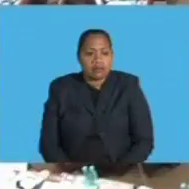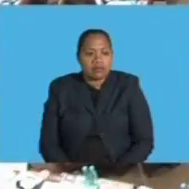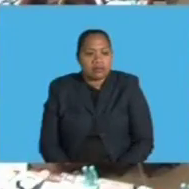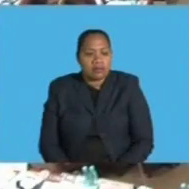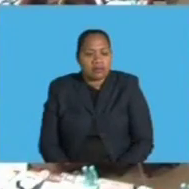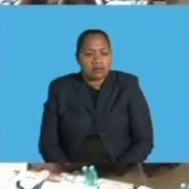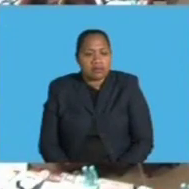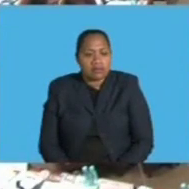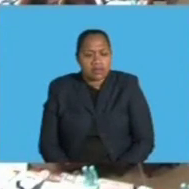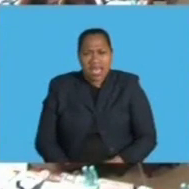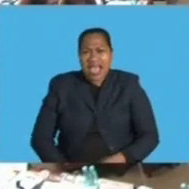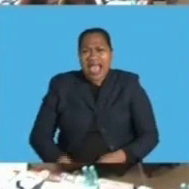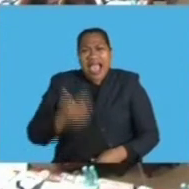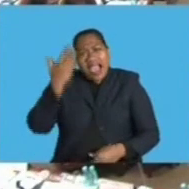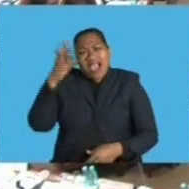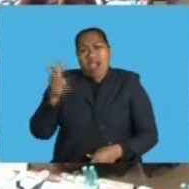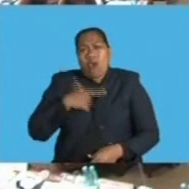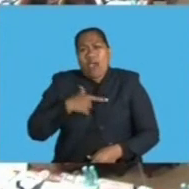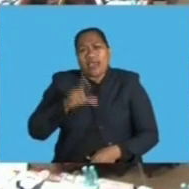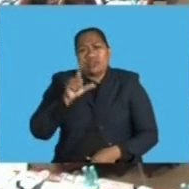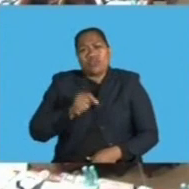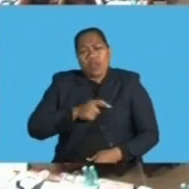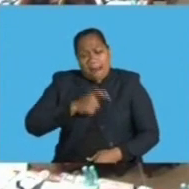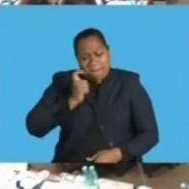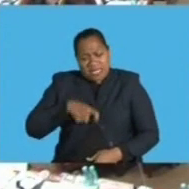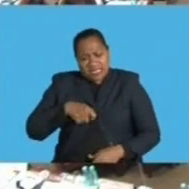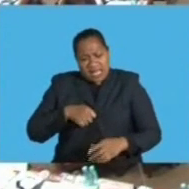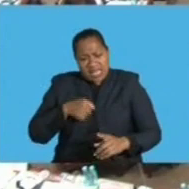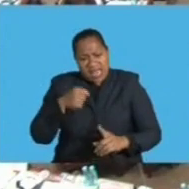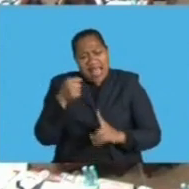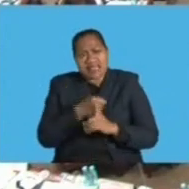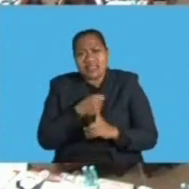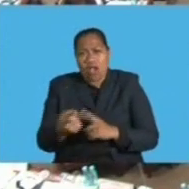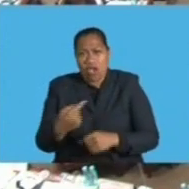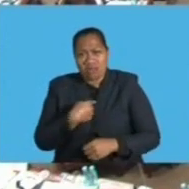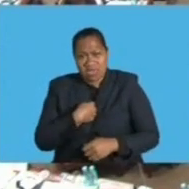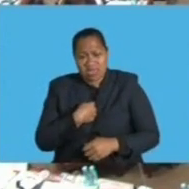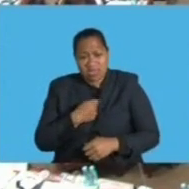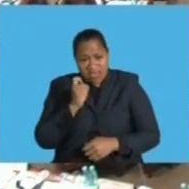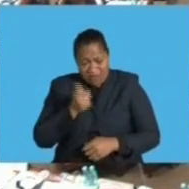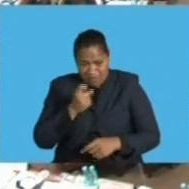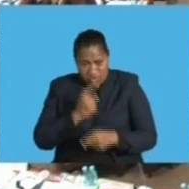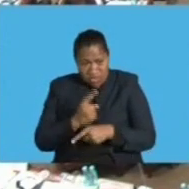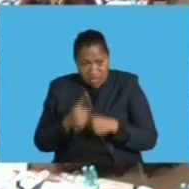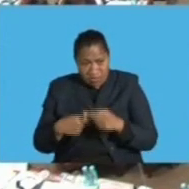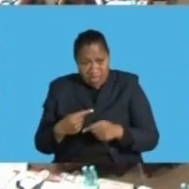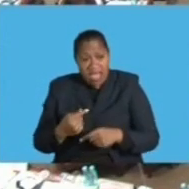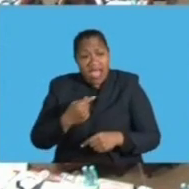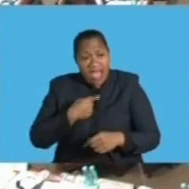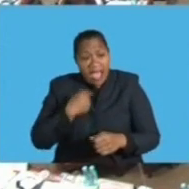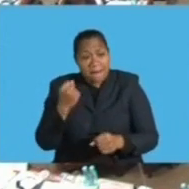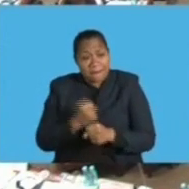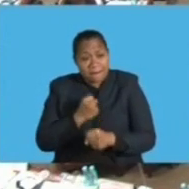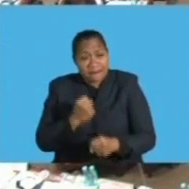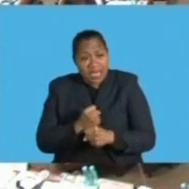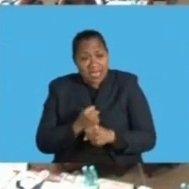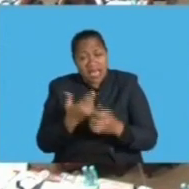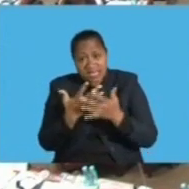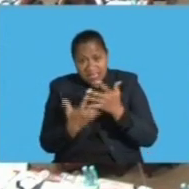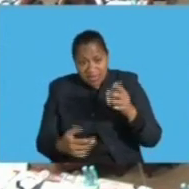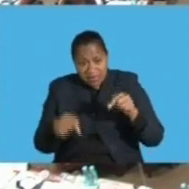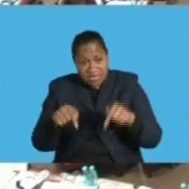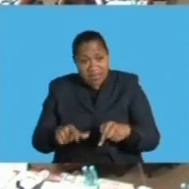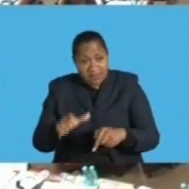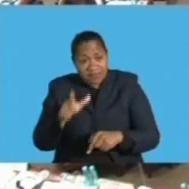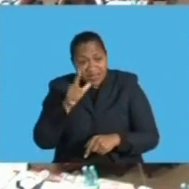doing a personal attack on me. If we talked about why, what's happening, I made a statement here